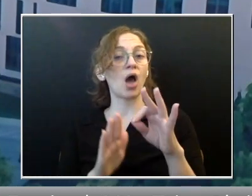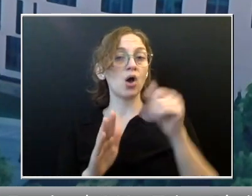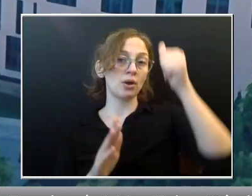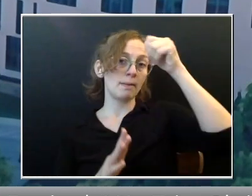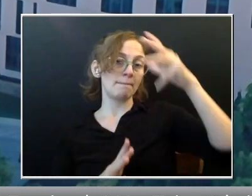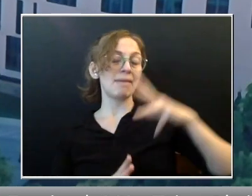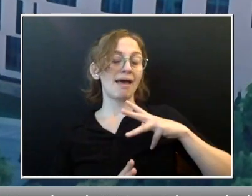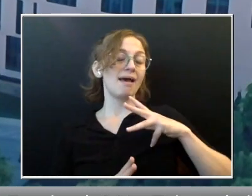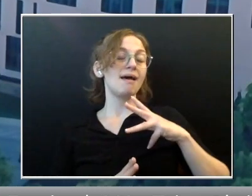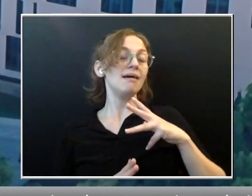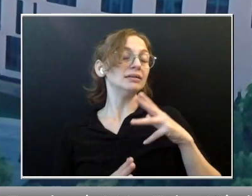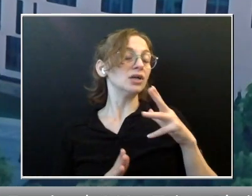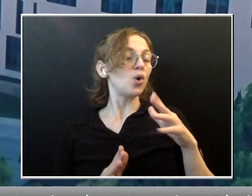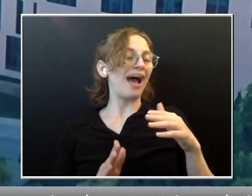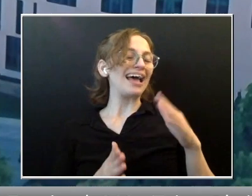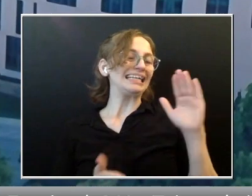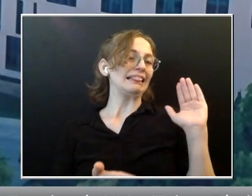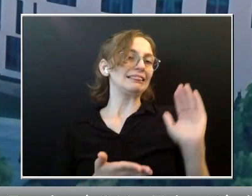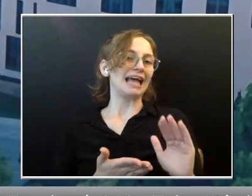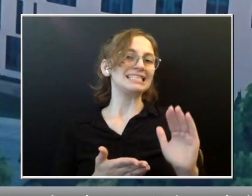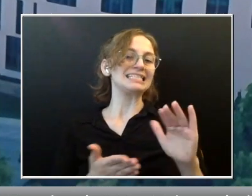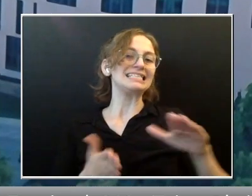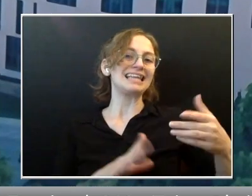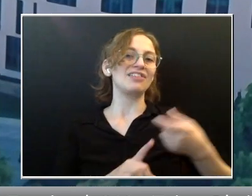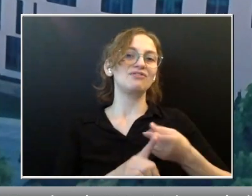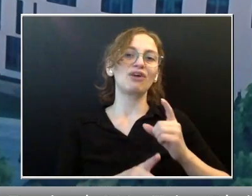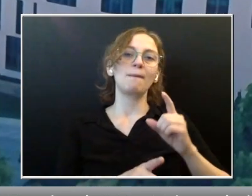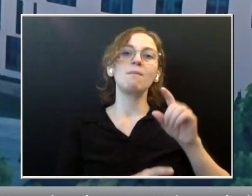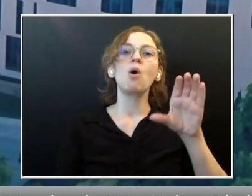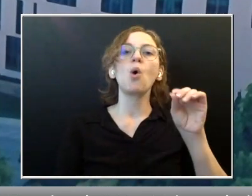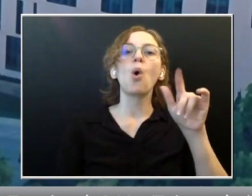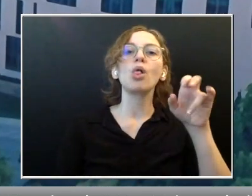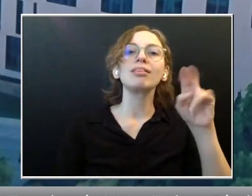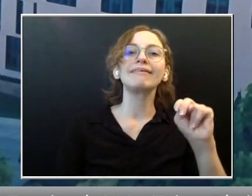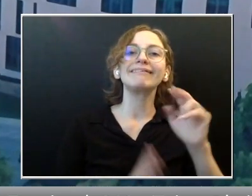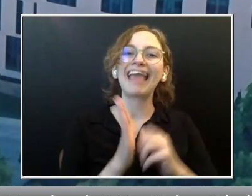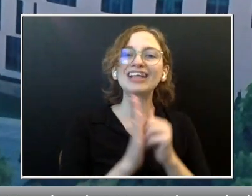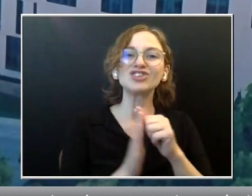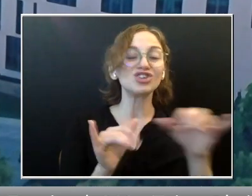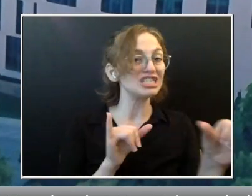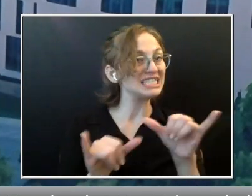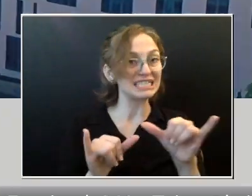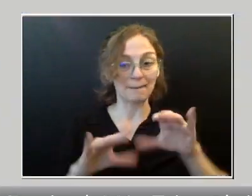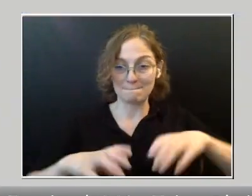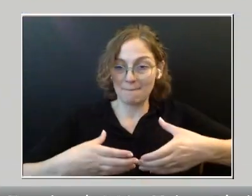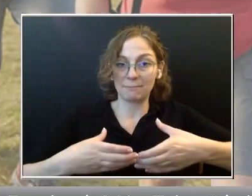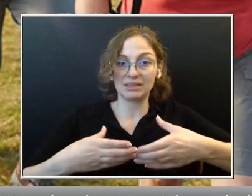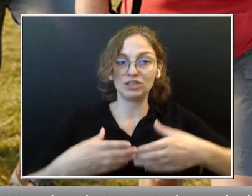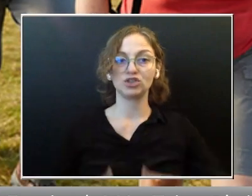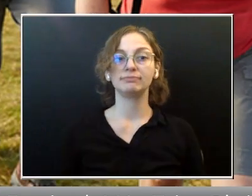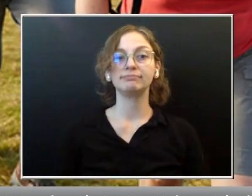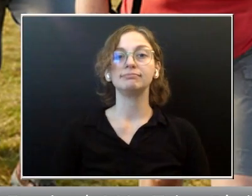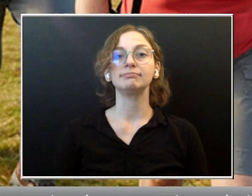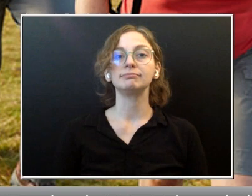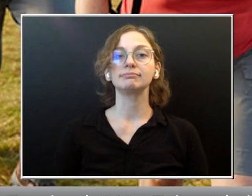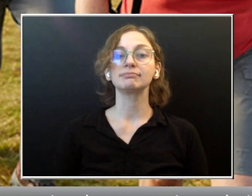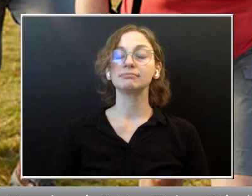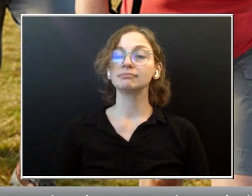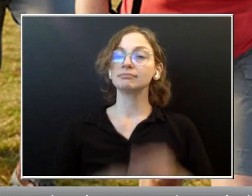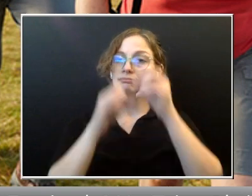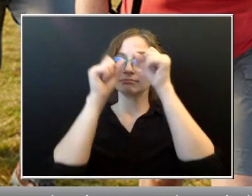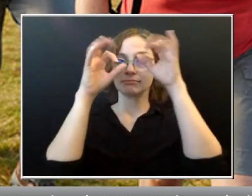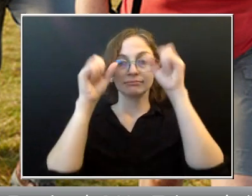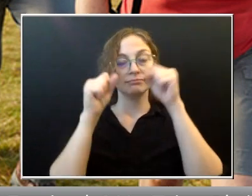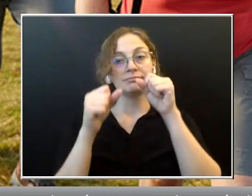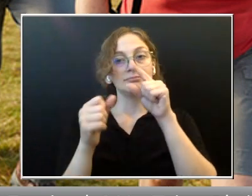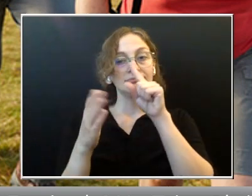that there was less death from colon cancer in that same population. It's incredible. The research shows regular physical activity